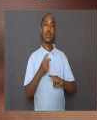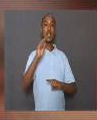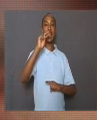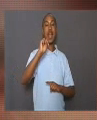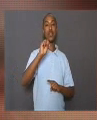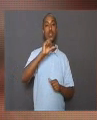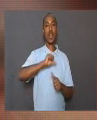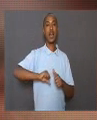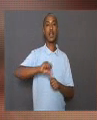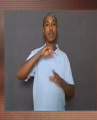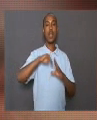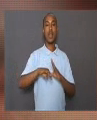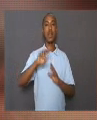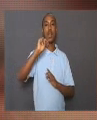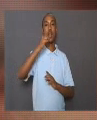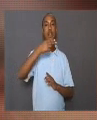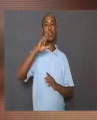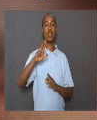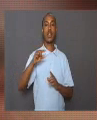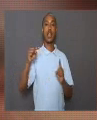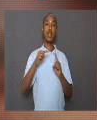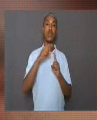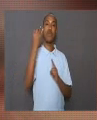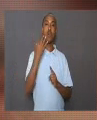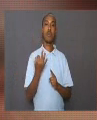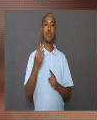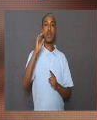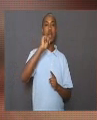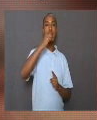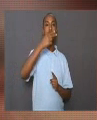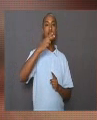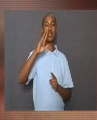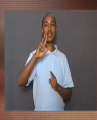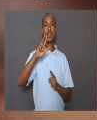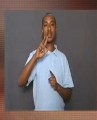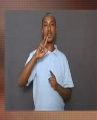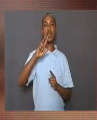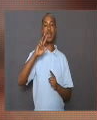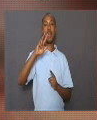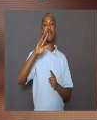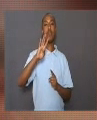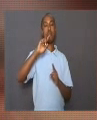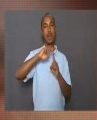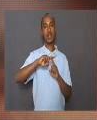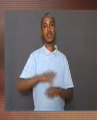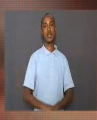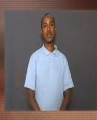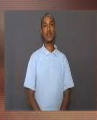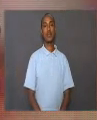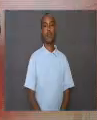electrons from the nitrogen atom in ammonia to form ammonium ion.